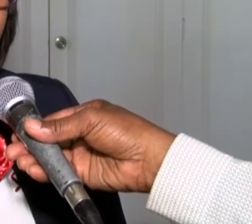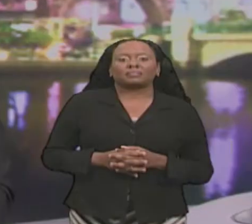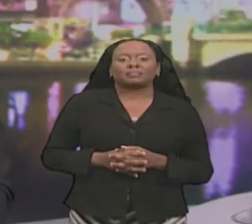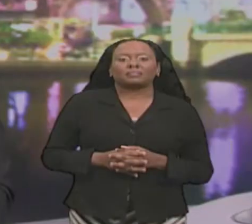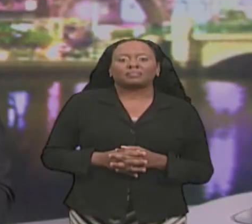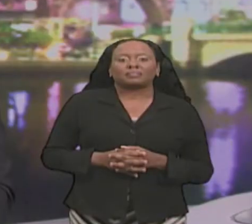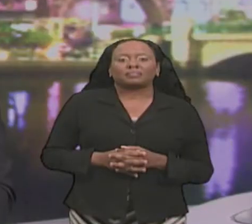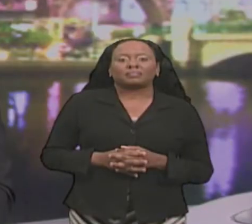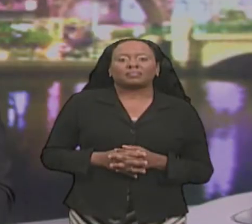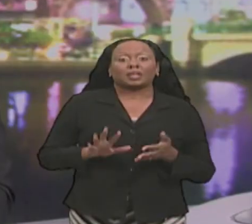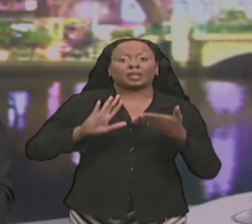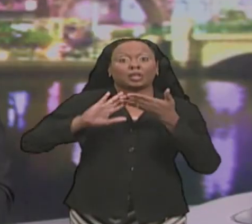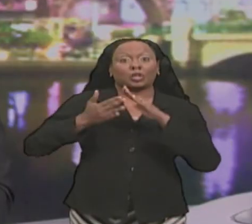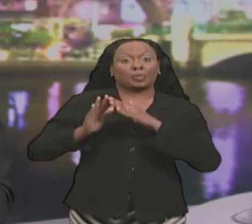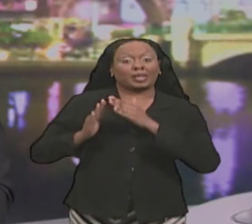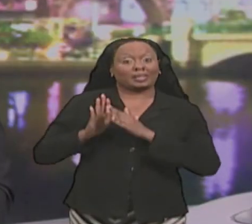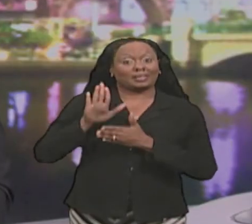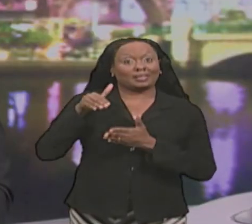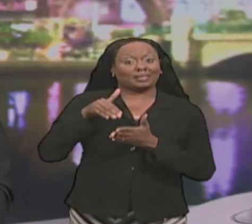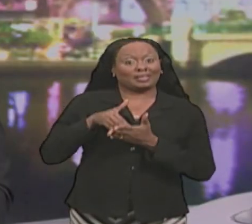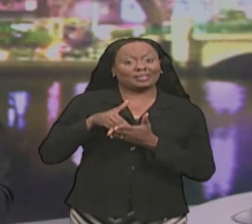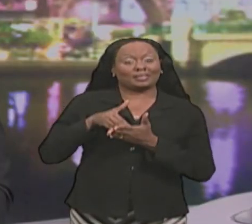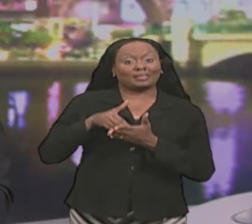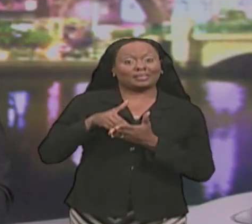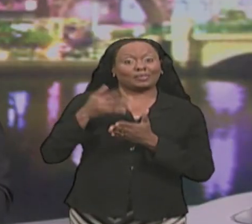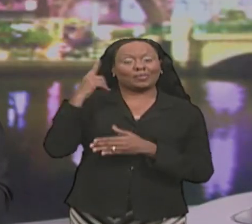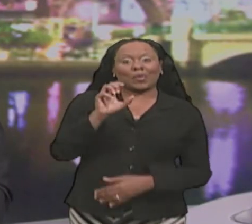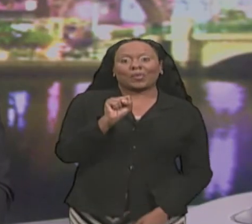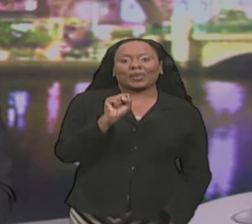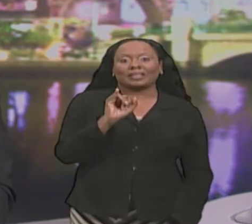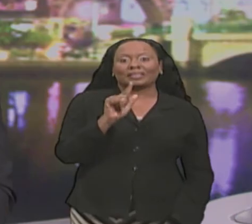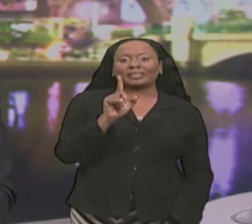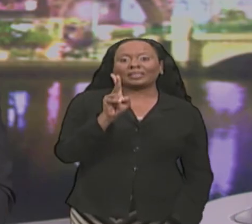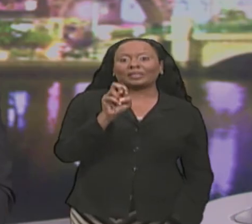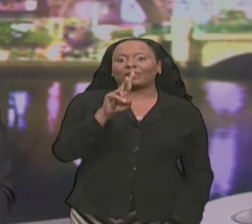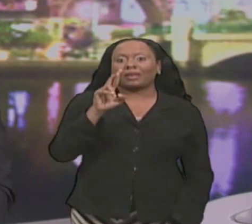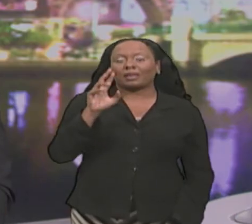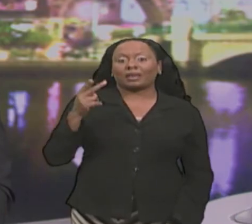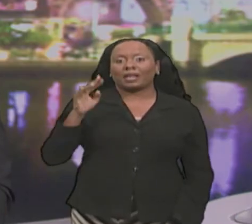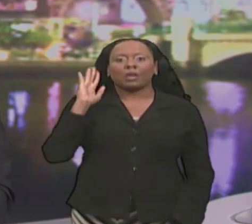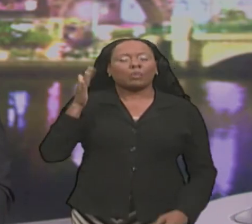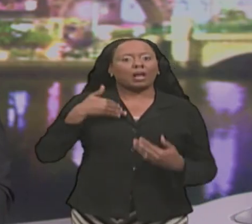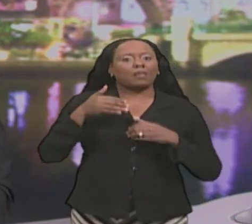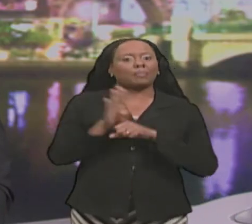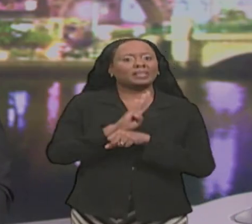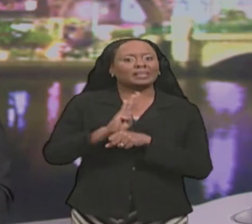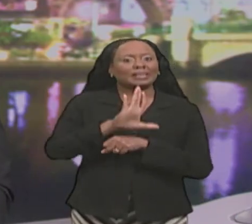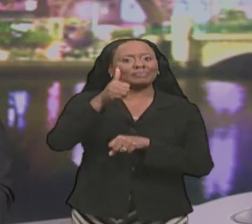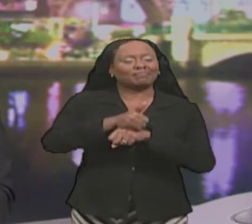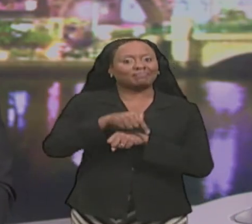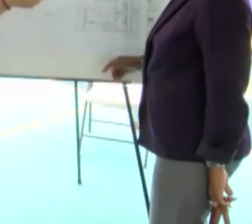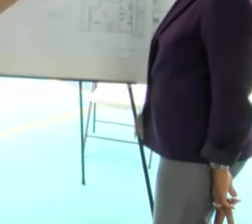opens. The community center earmarked for the Silver Hill area is expected to be a business hub for entrepreneurs in that